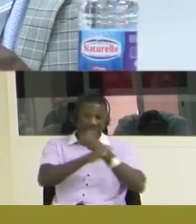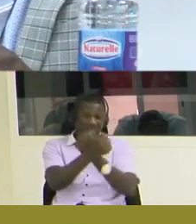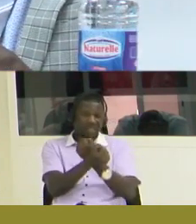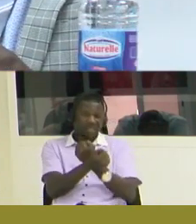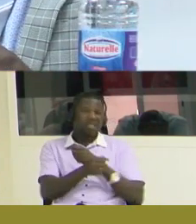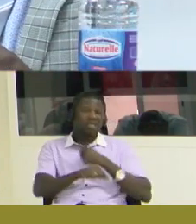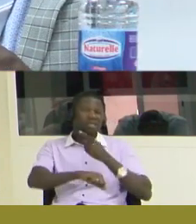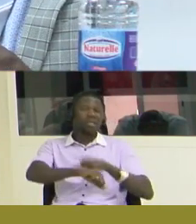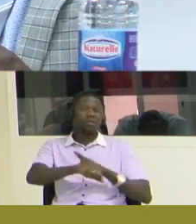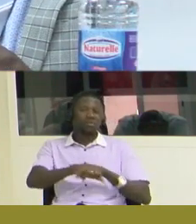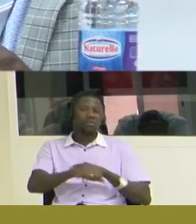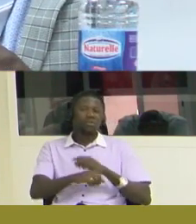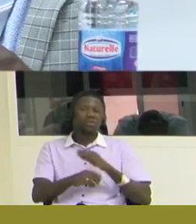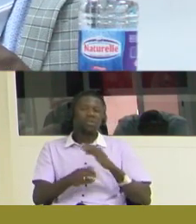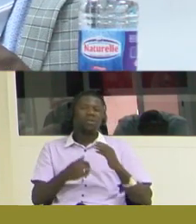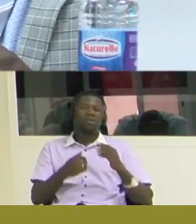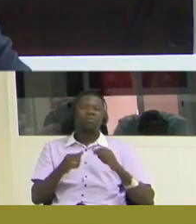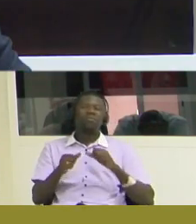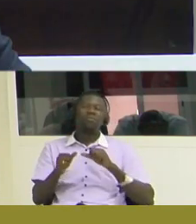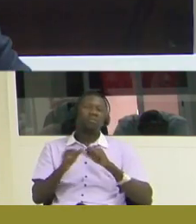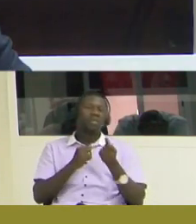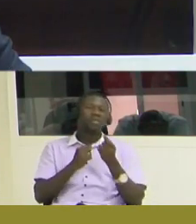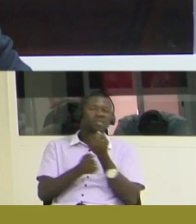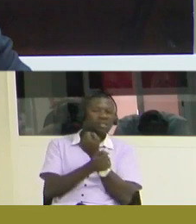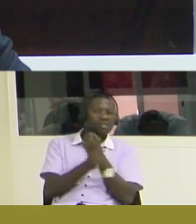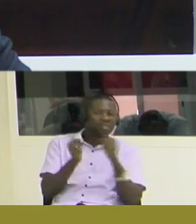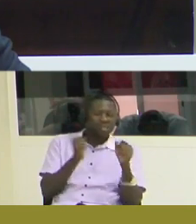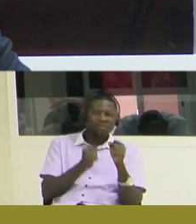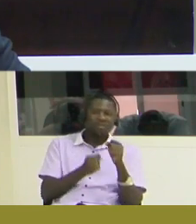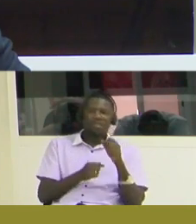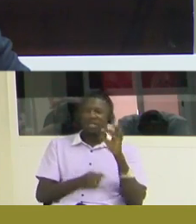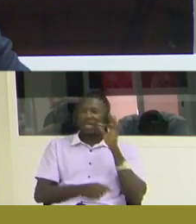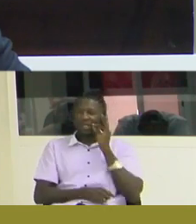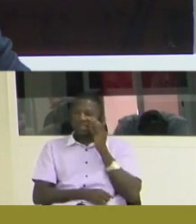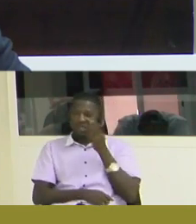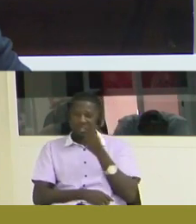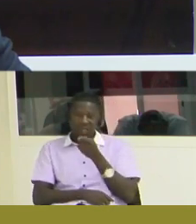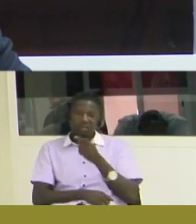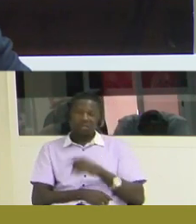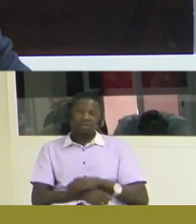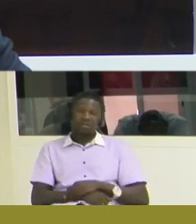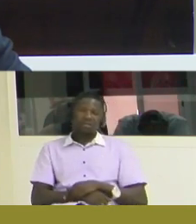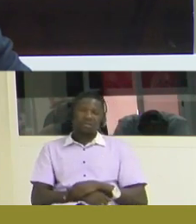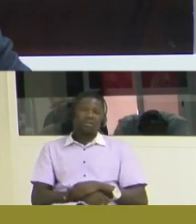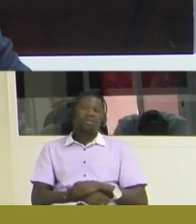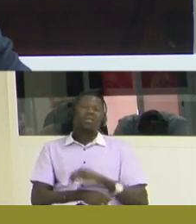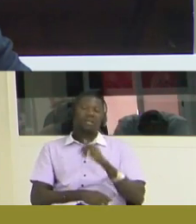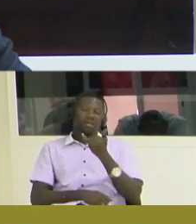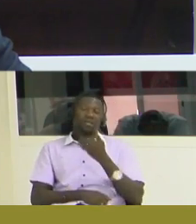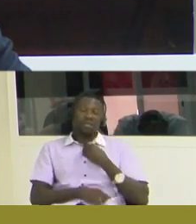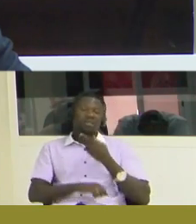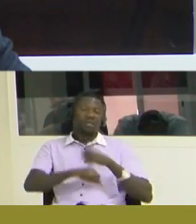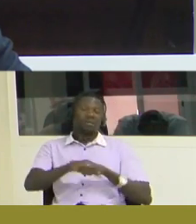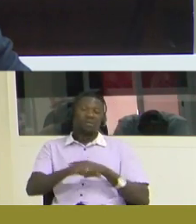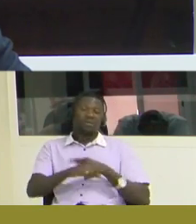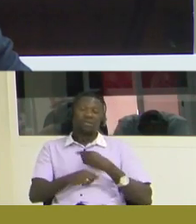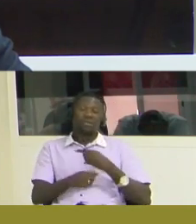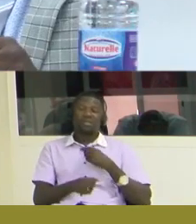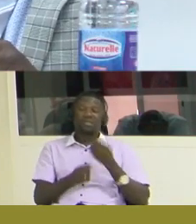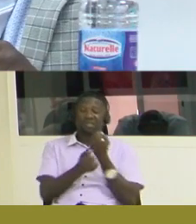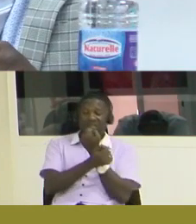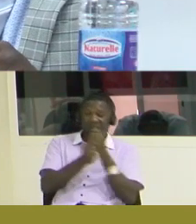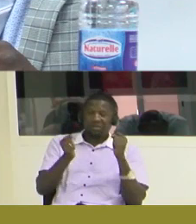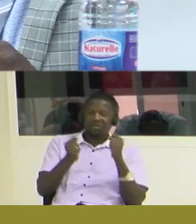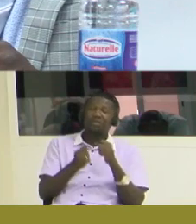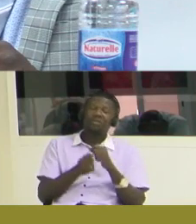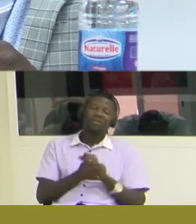that was the safest course of action at that time with the singer the evidence